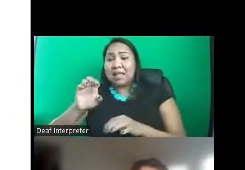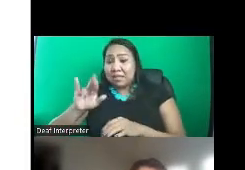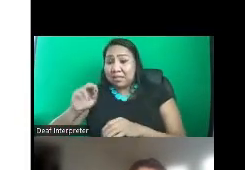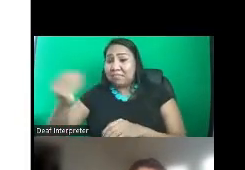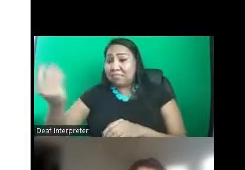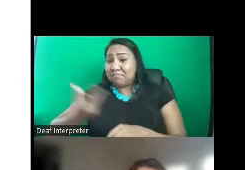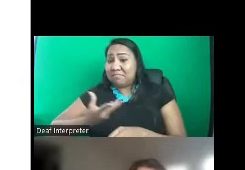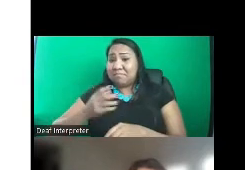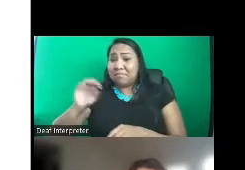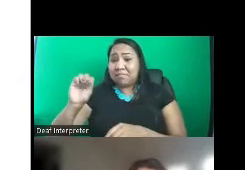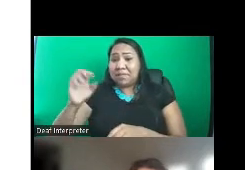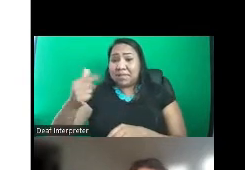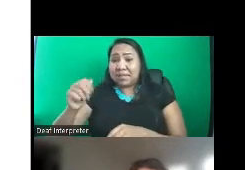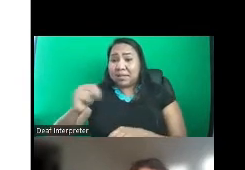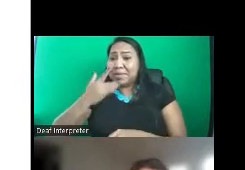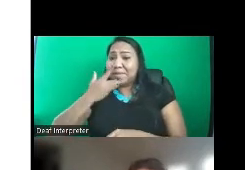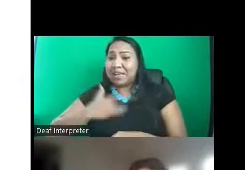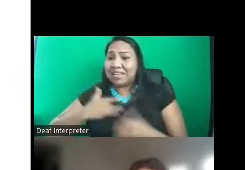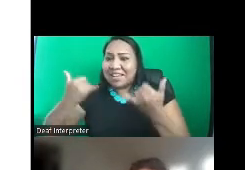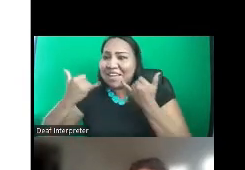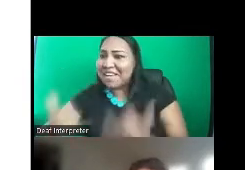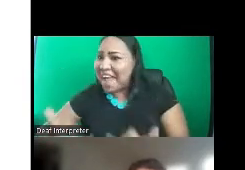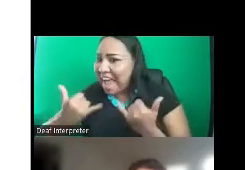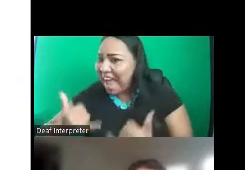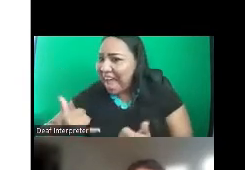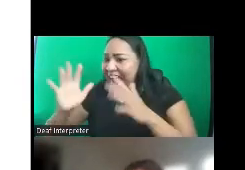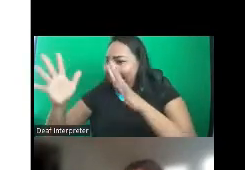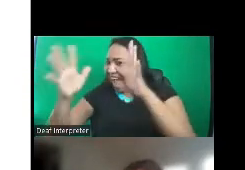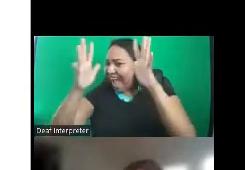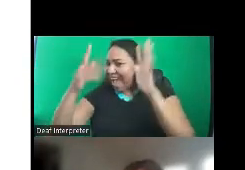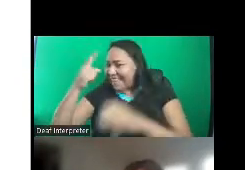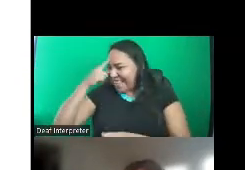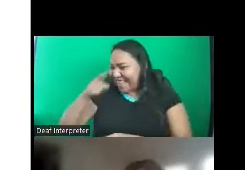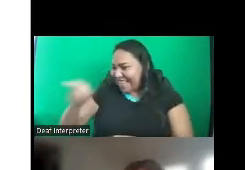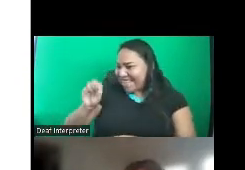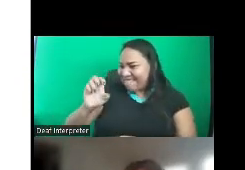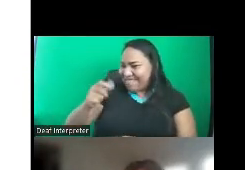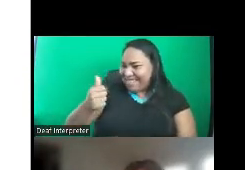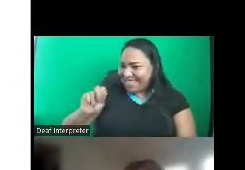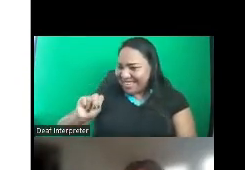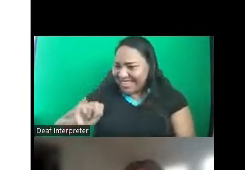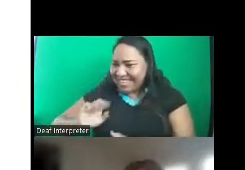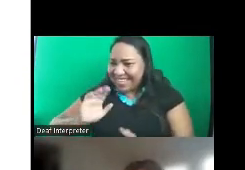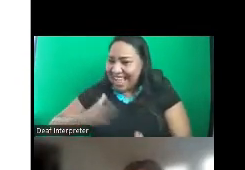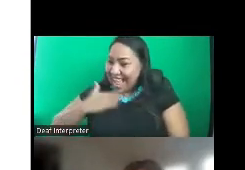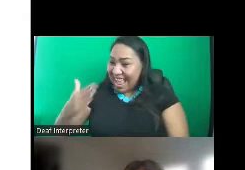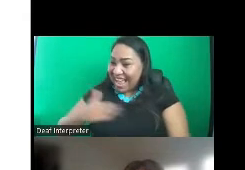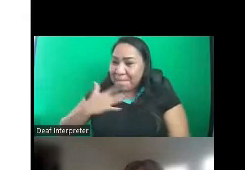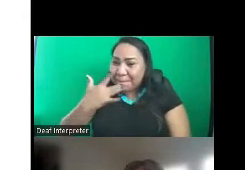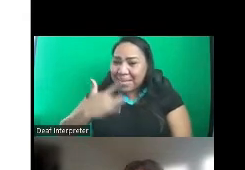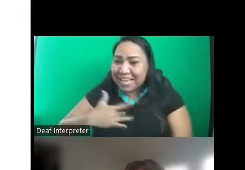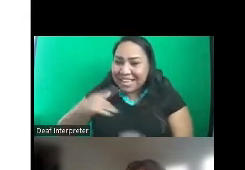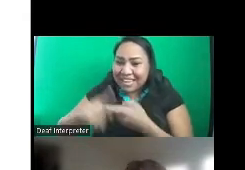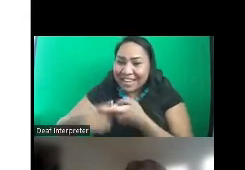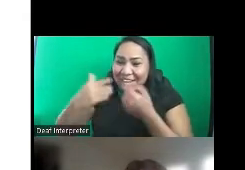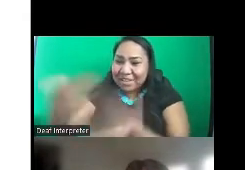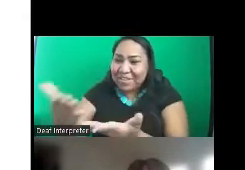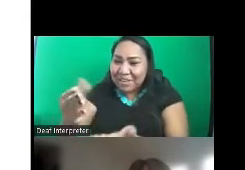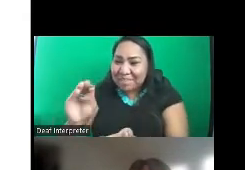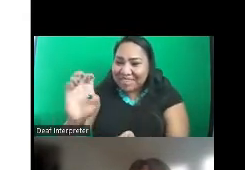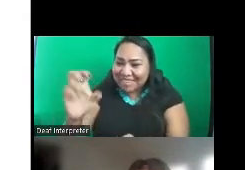So yeah. Yay! Happy birthday. Yes, Happy everyone. birthday. Look at all